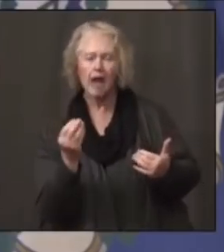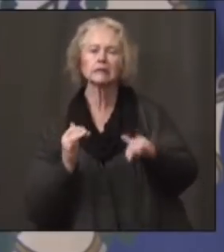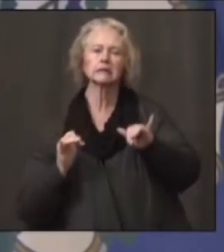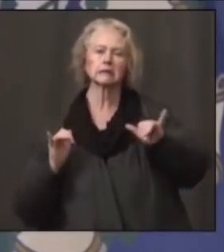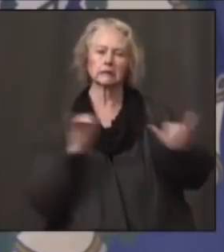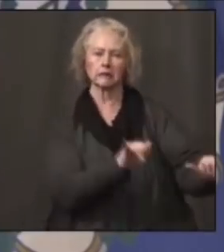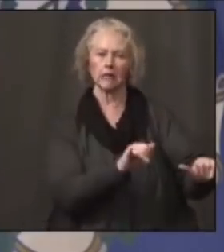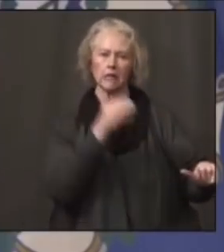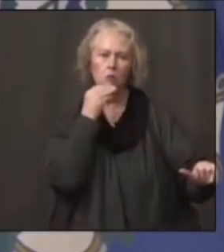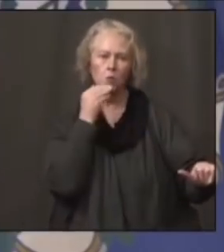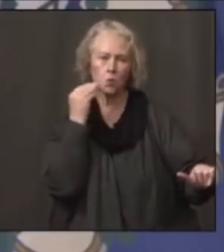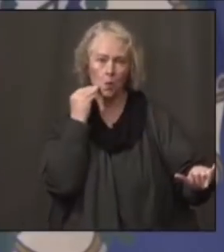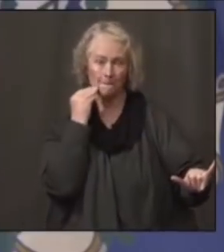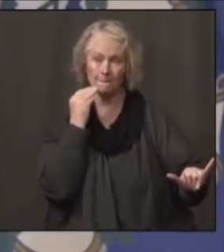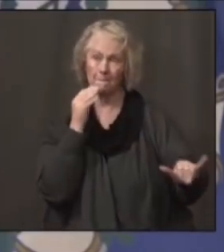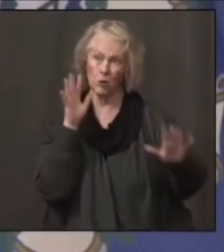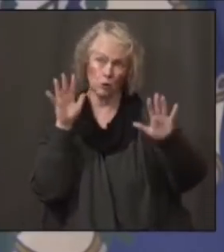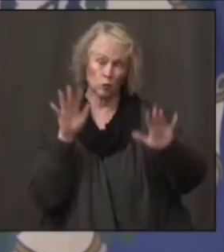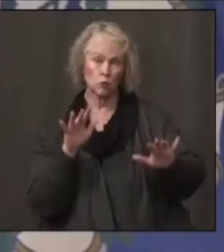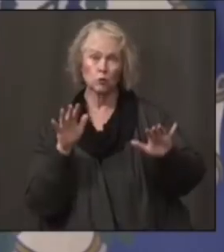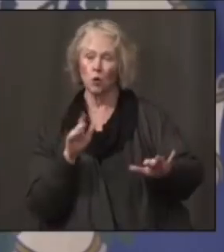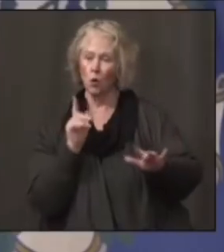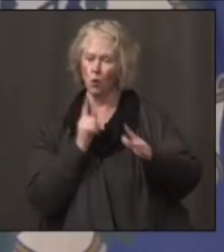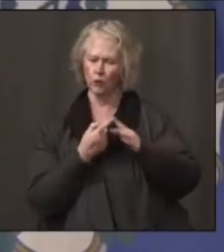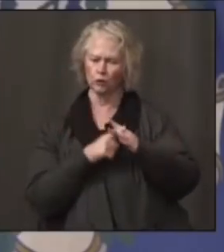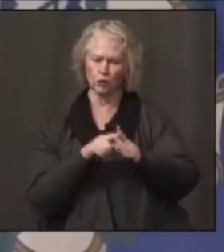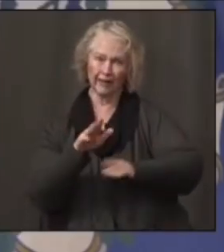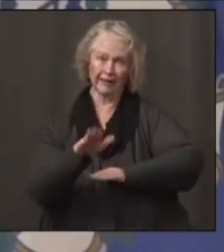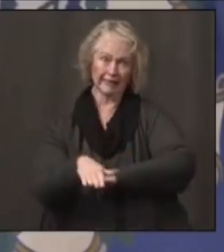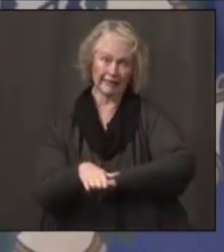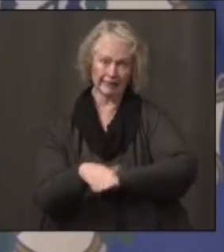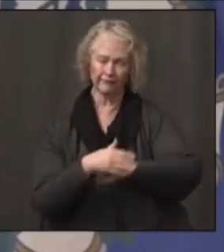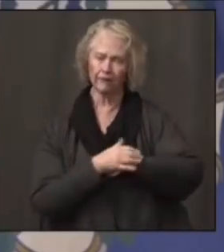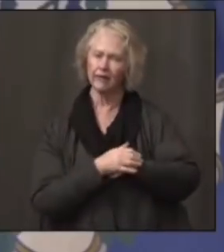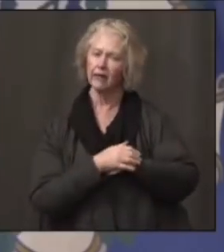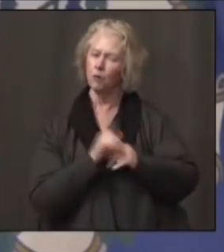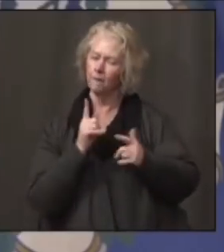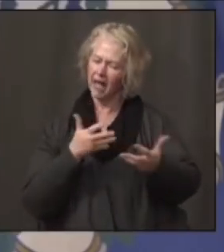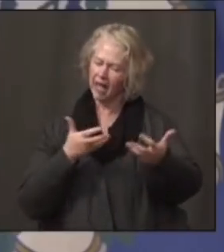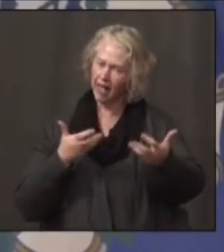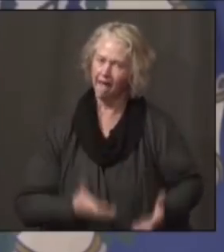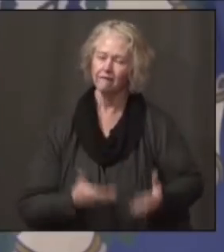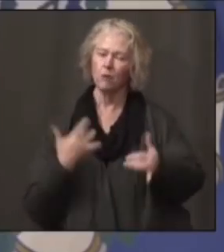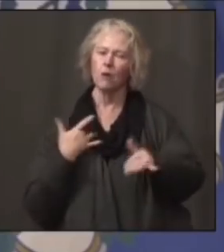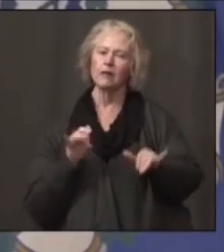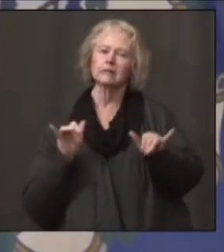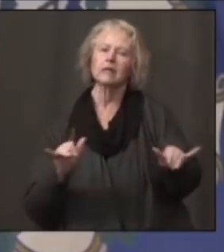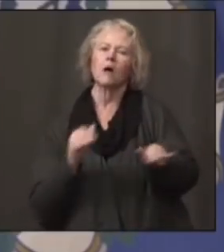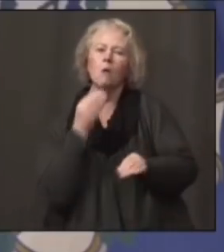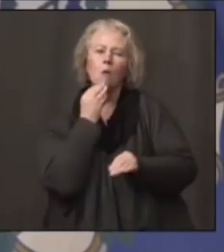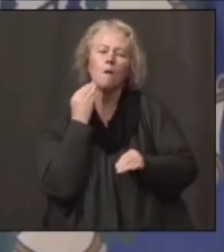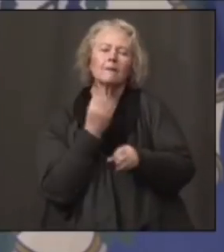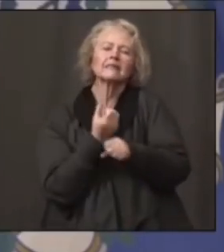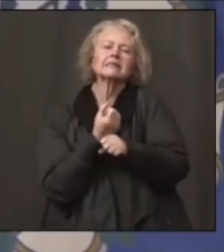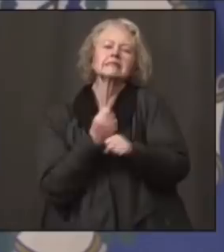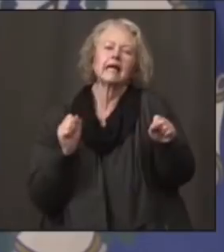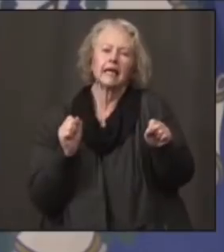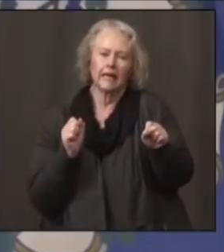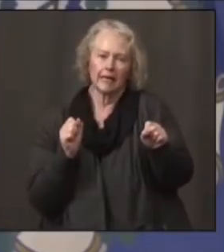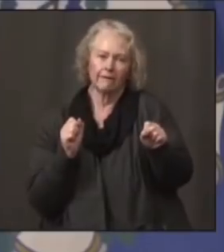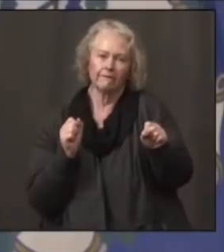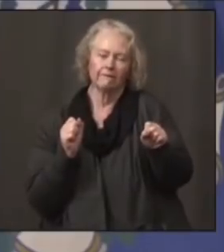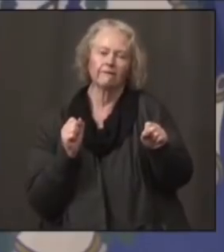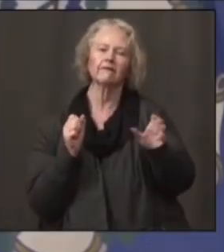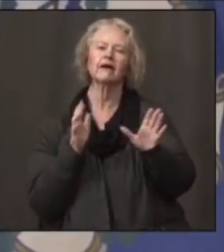The snow is going to start dropping heavily later this evening, and we want you safe at home well before then, and call in to